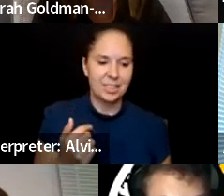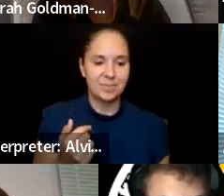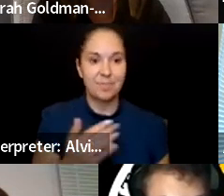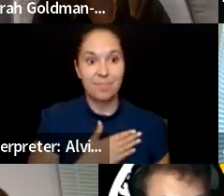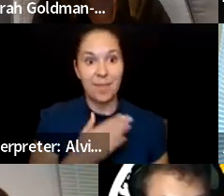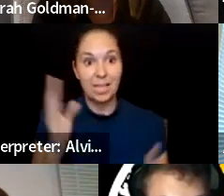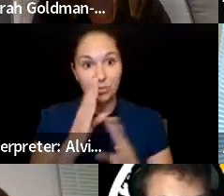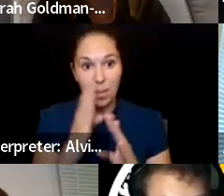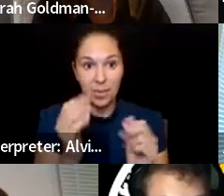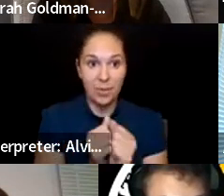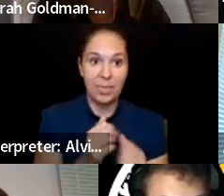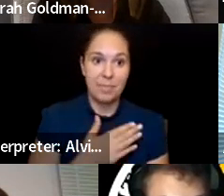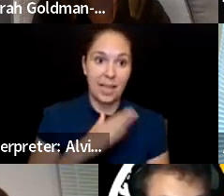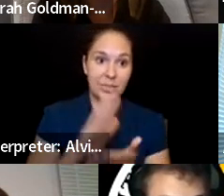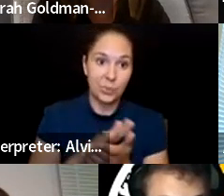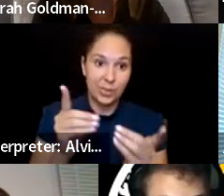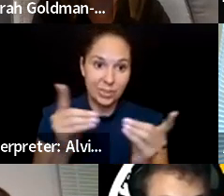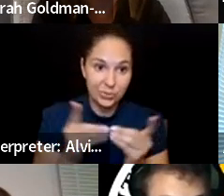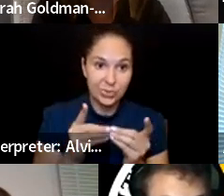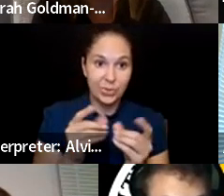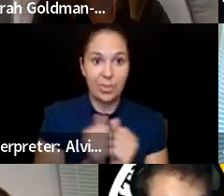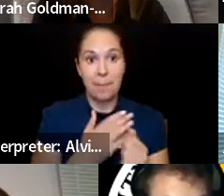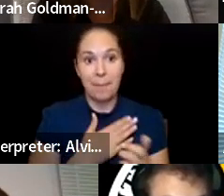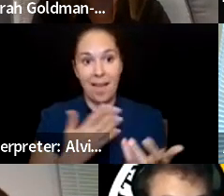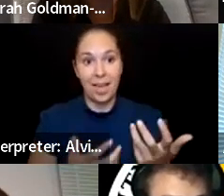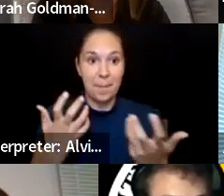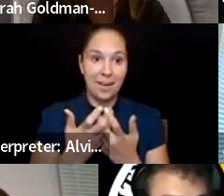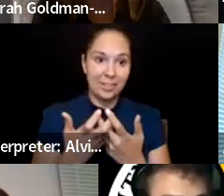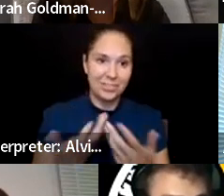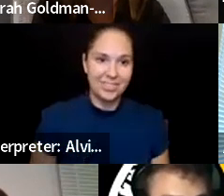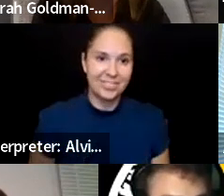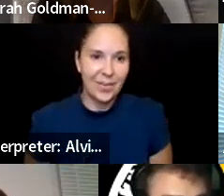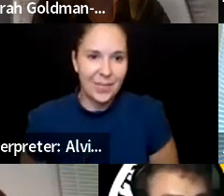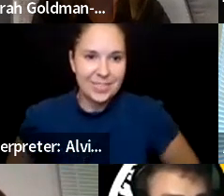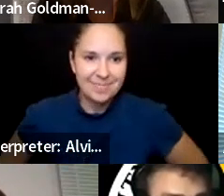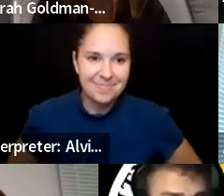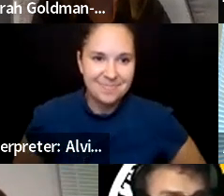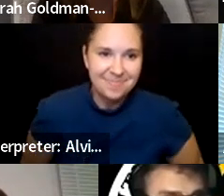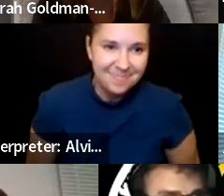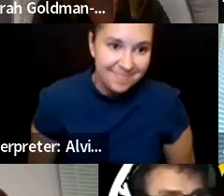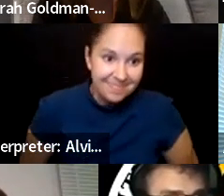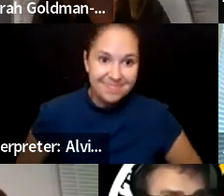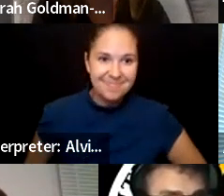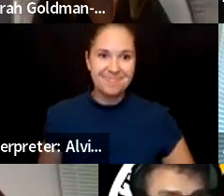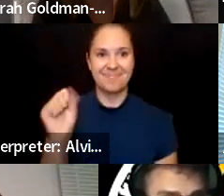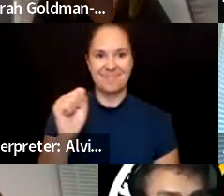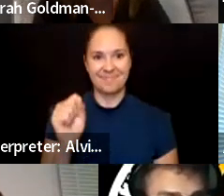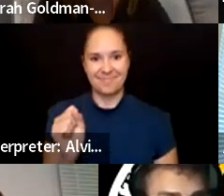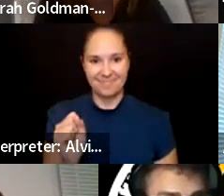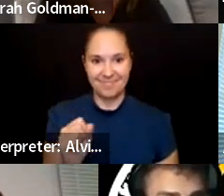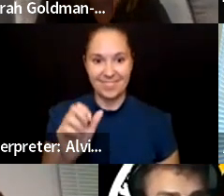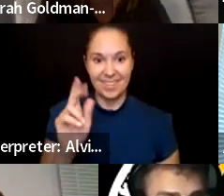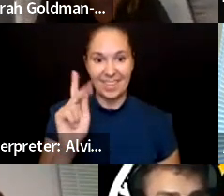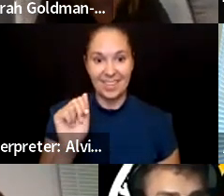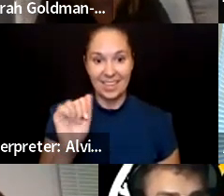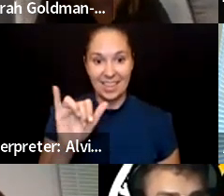trouble with my school district with my accommodations. So, yeah. And we also But started a everything. book